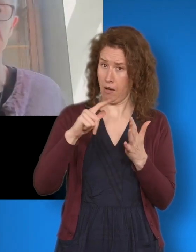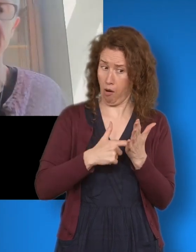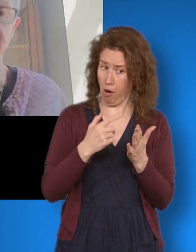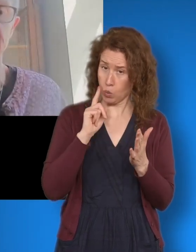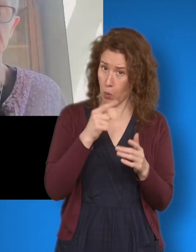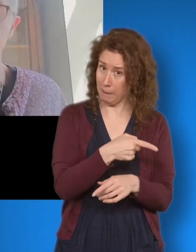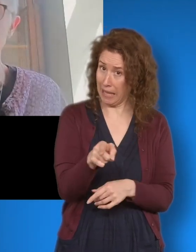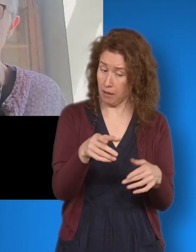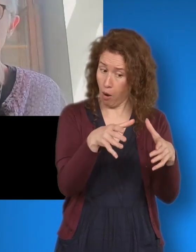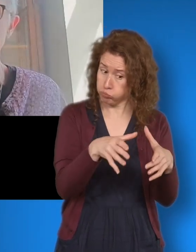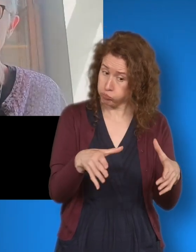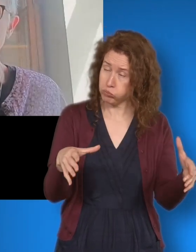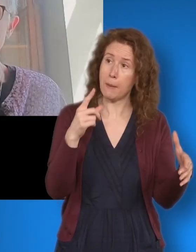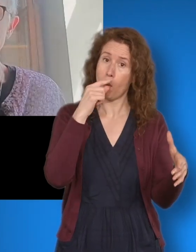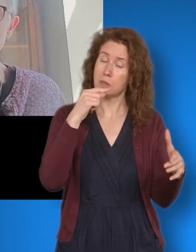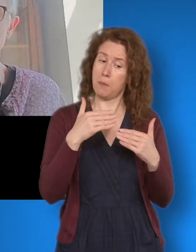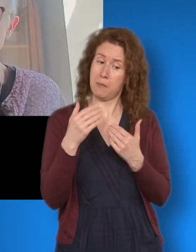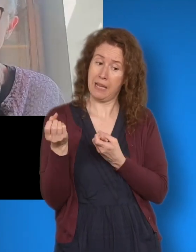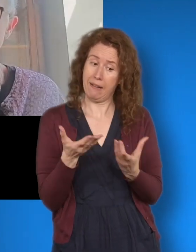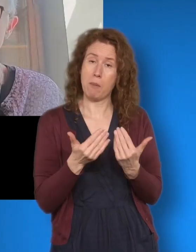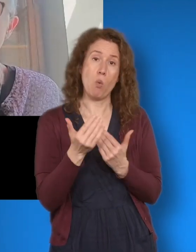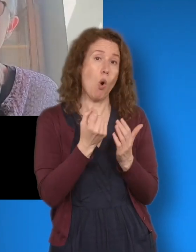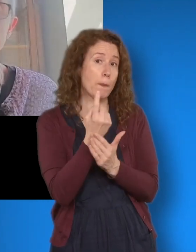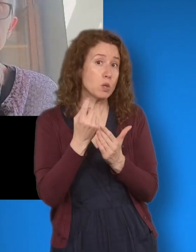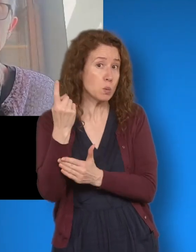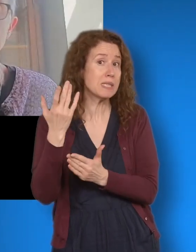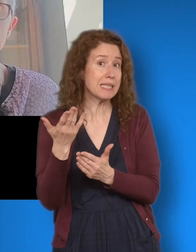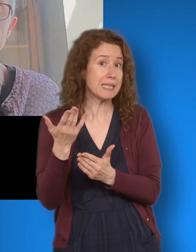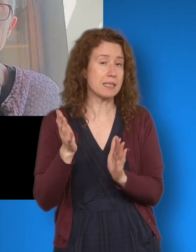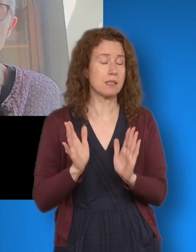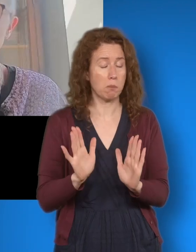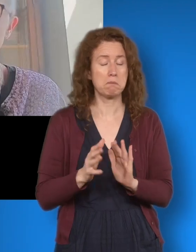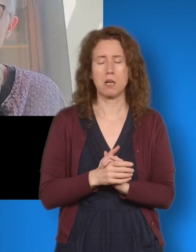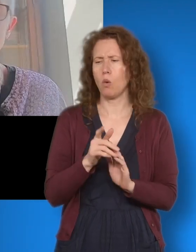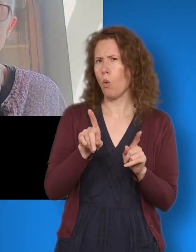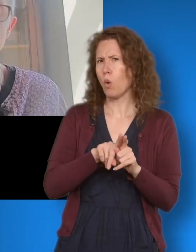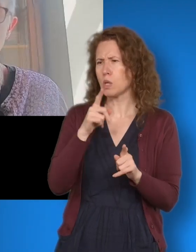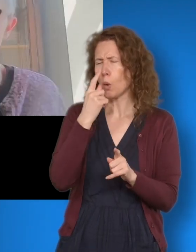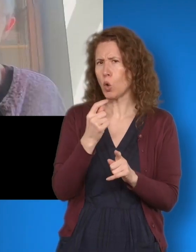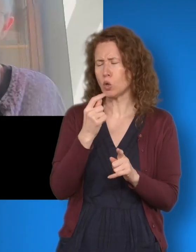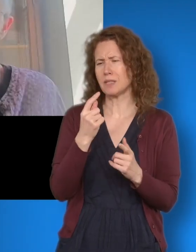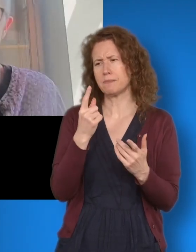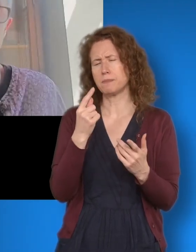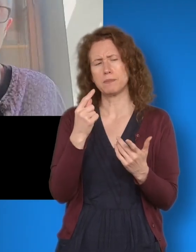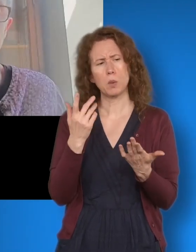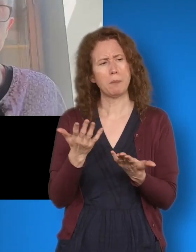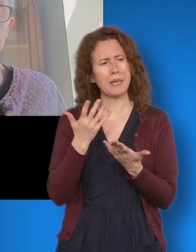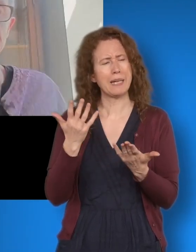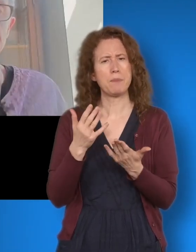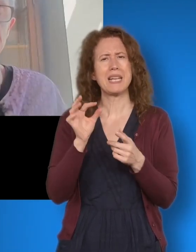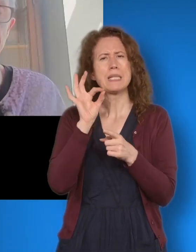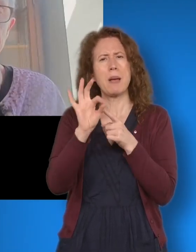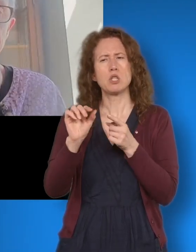the field, and perhaps there could be more opportunities for them. We could also have specialized